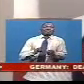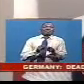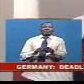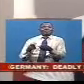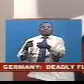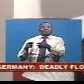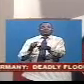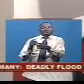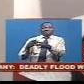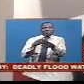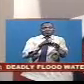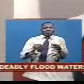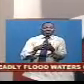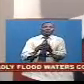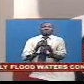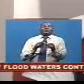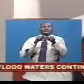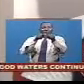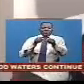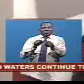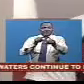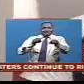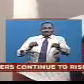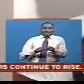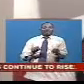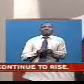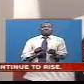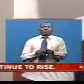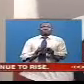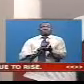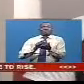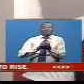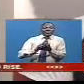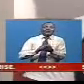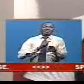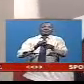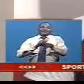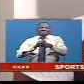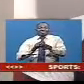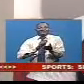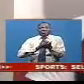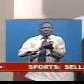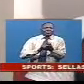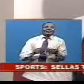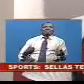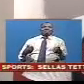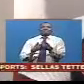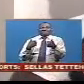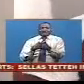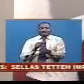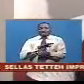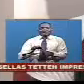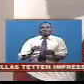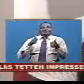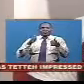as we have sections, we are going to continue with the sections and then weekly training and then weekly